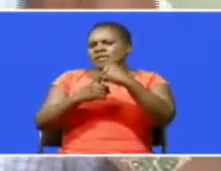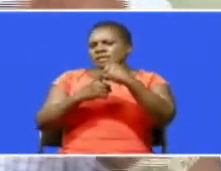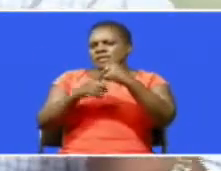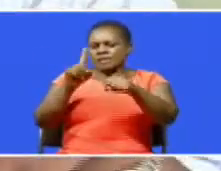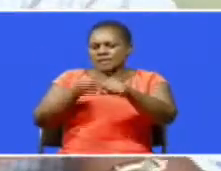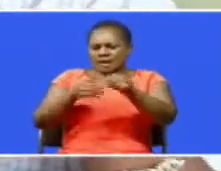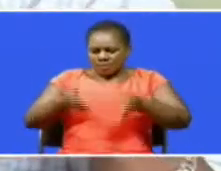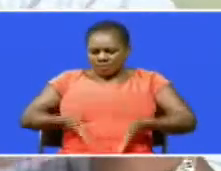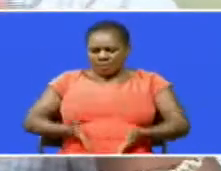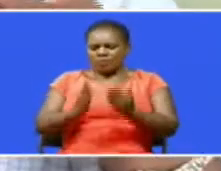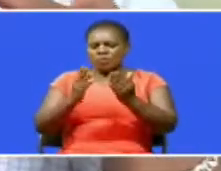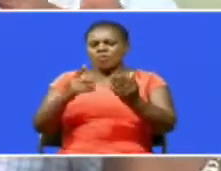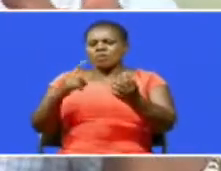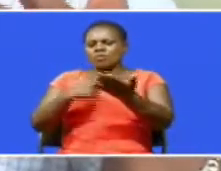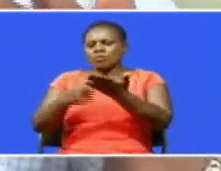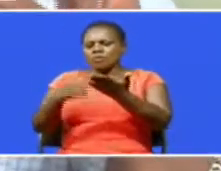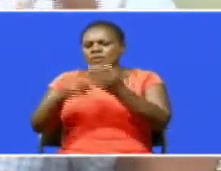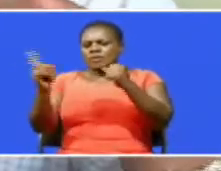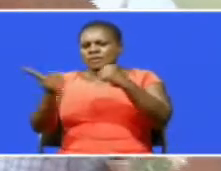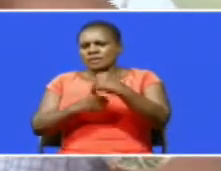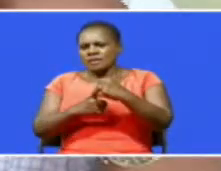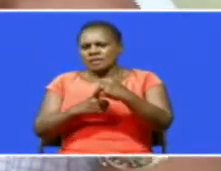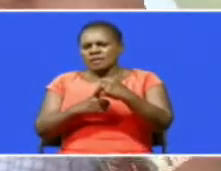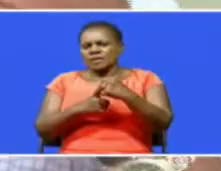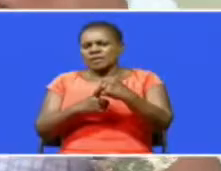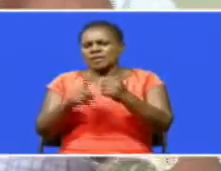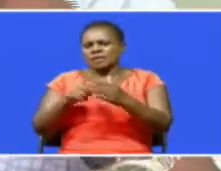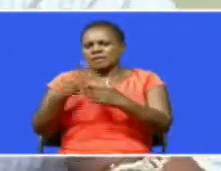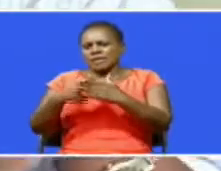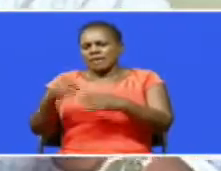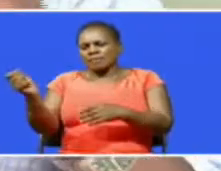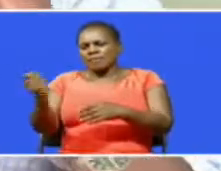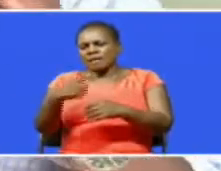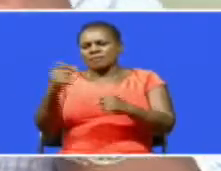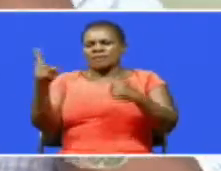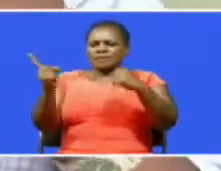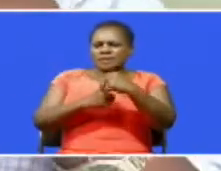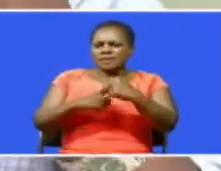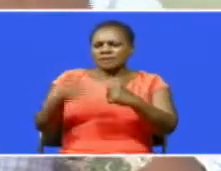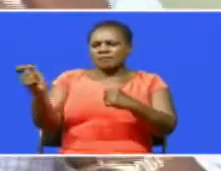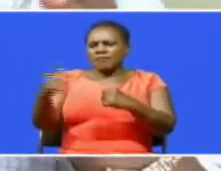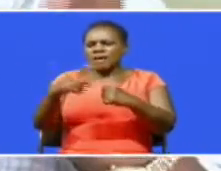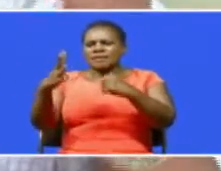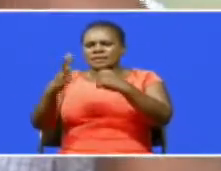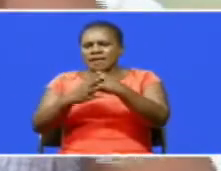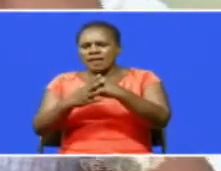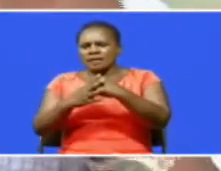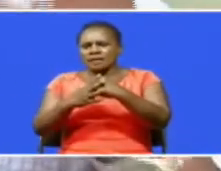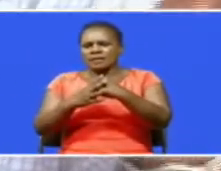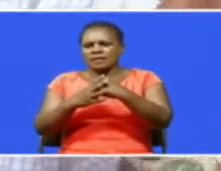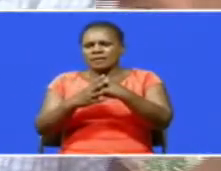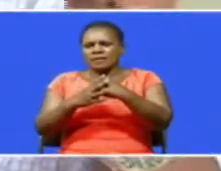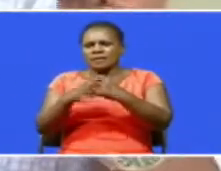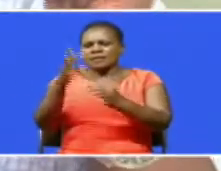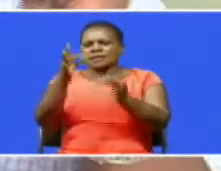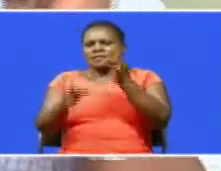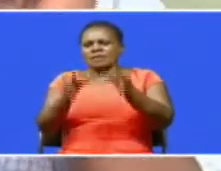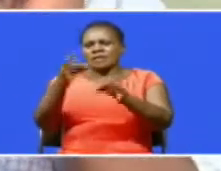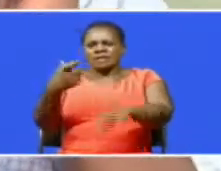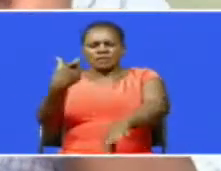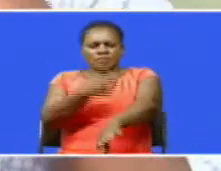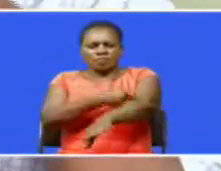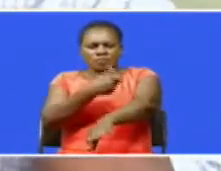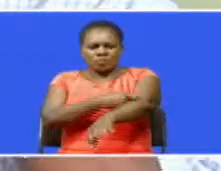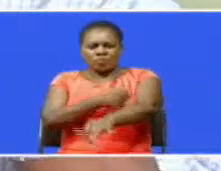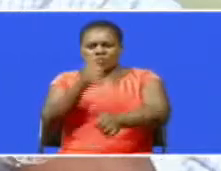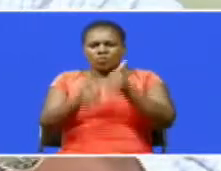birth, 6 weeks, 10 weeks, 14 weeks. Then we go 6 months, 9 months, 12 months, 15 months, depending on what other vaccines there